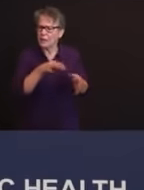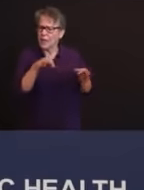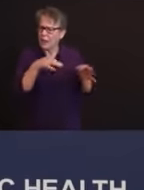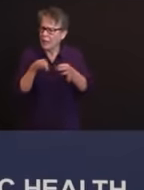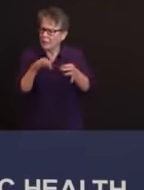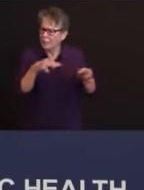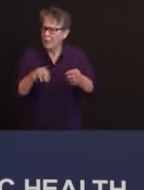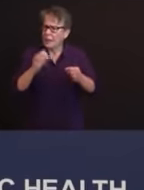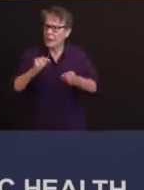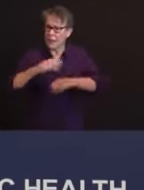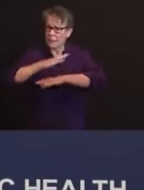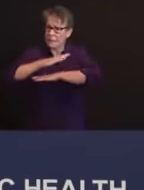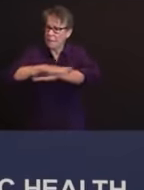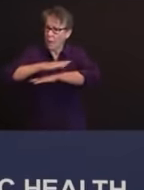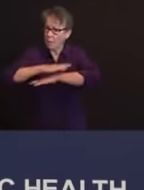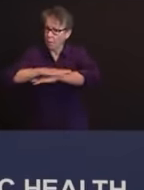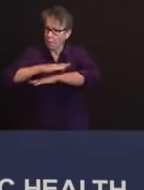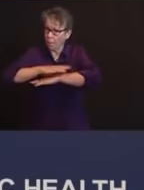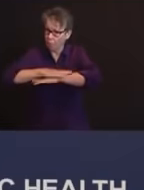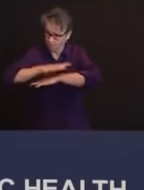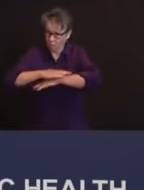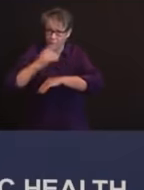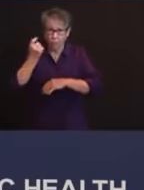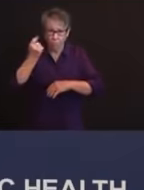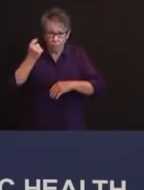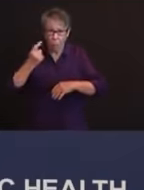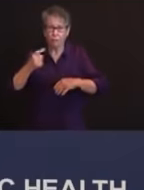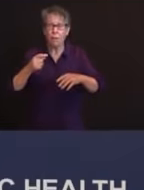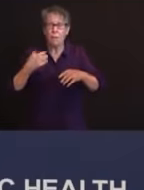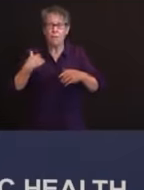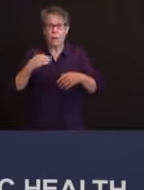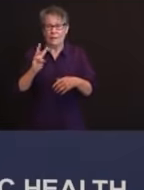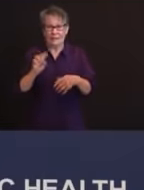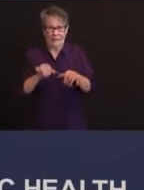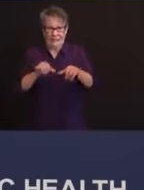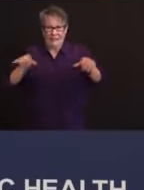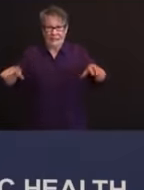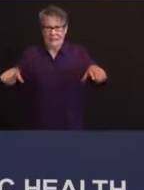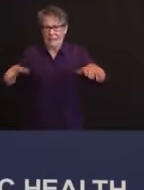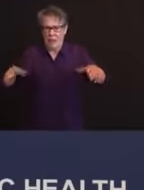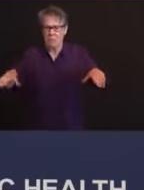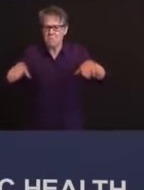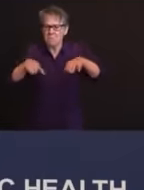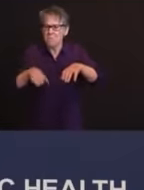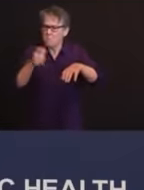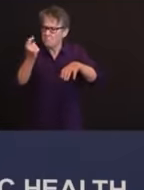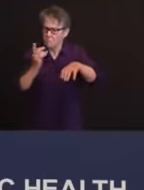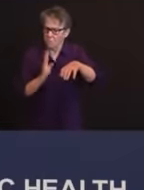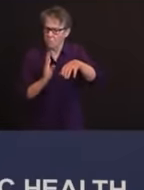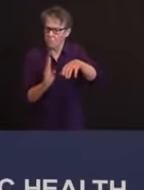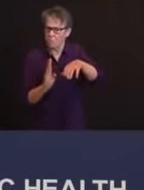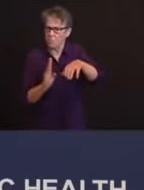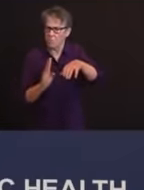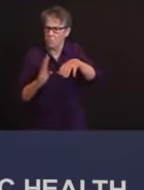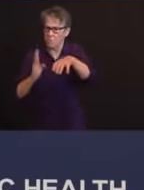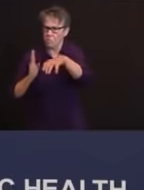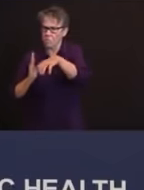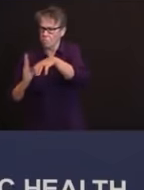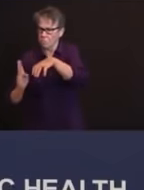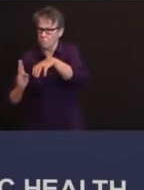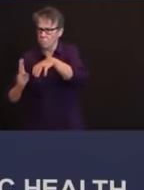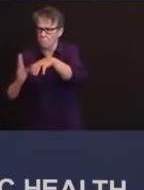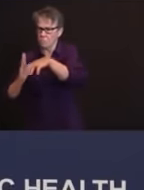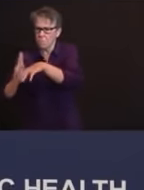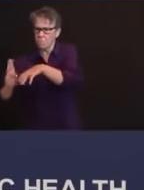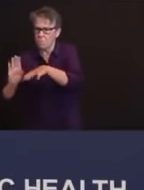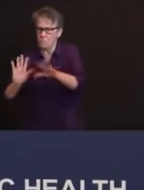outdoor side, not shut off outdoor dining or takeout or delivery services. That continues as is. We think that's the right combination.